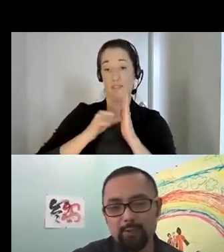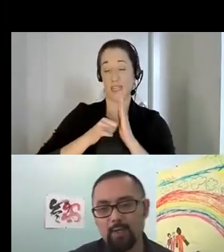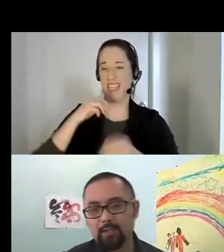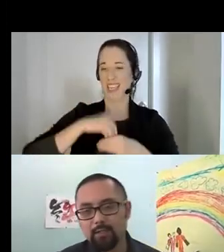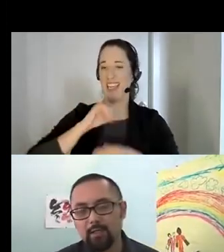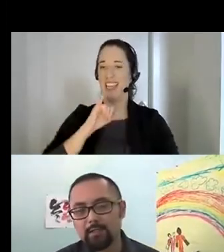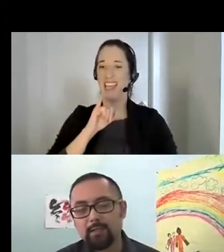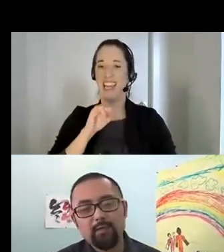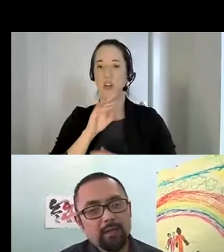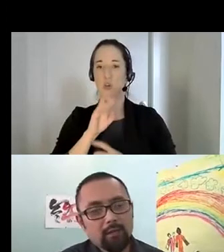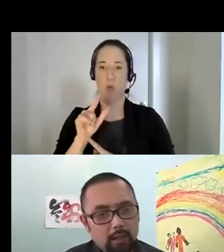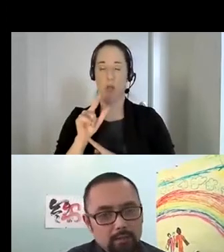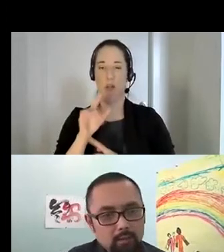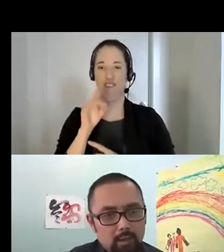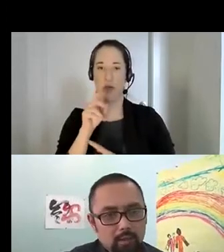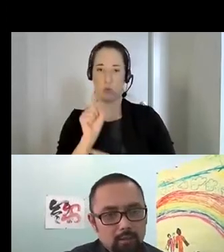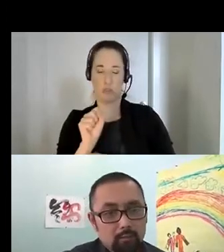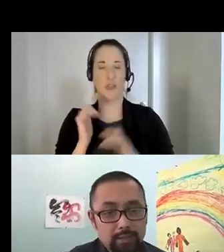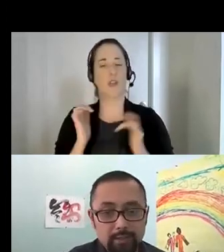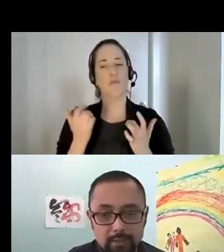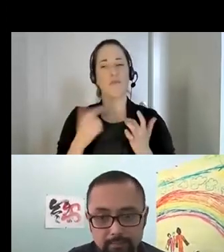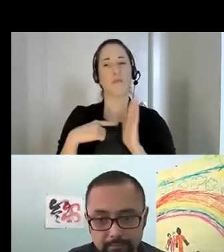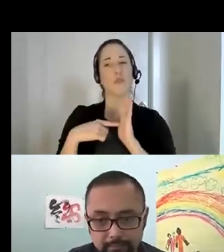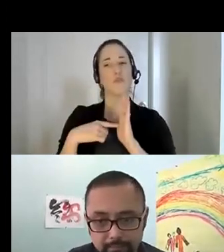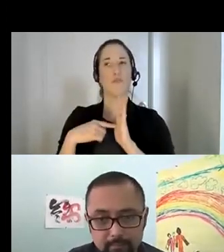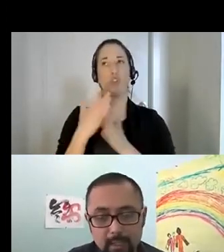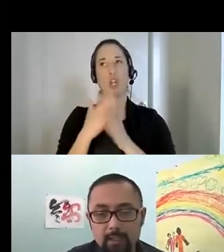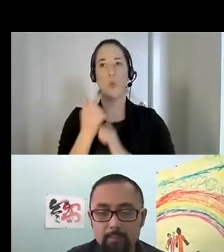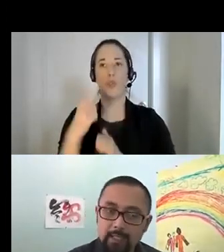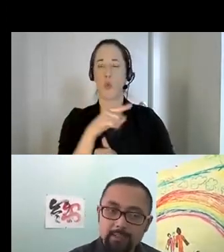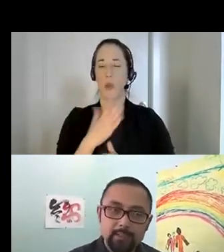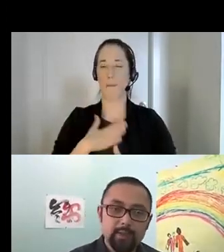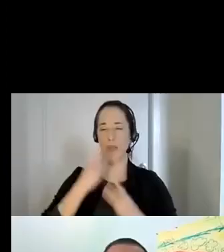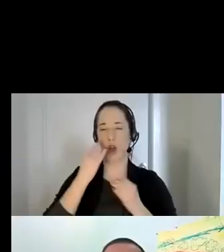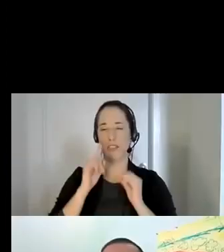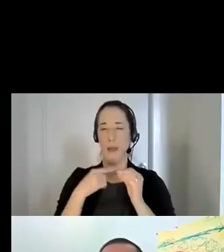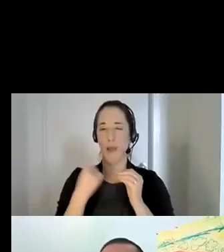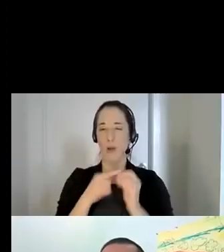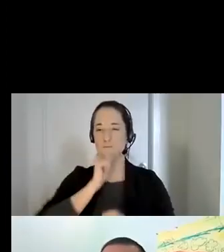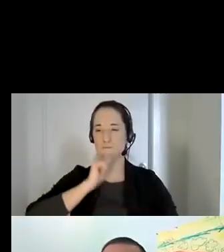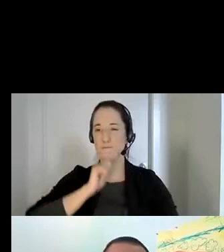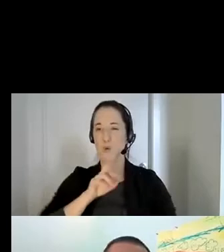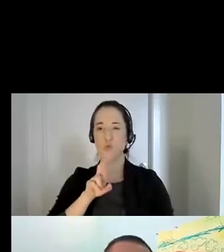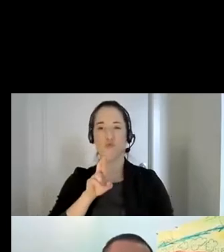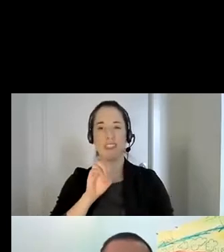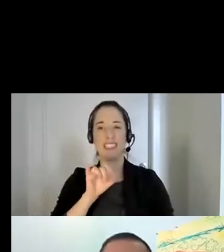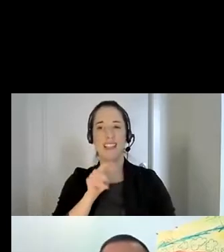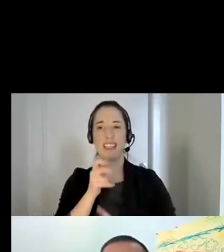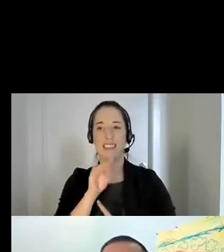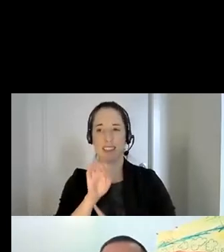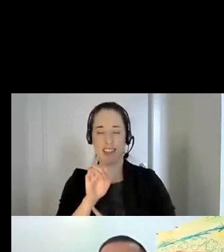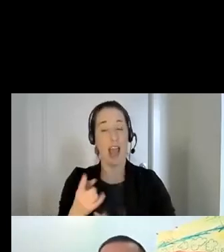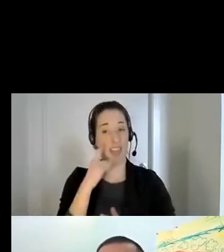with you all some of my thoughts on resilience. But again, just to be clear, I think resilience is a good